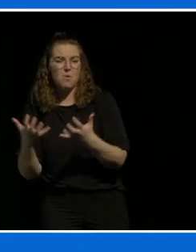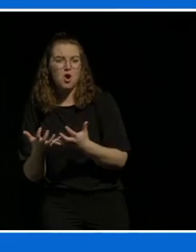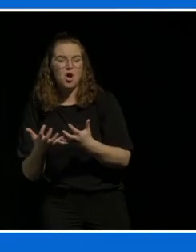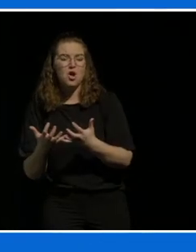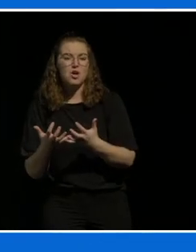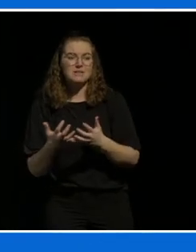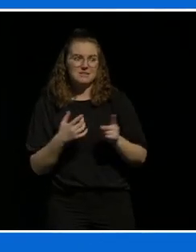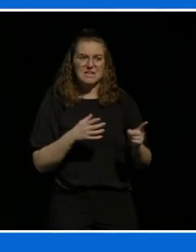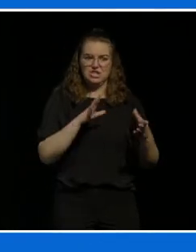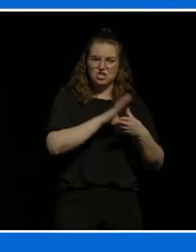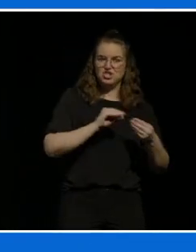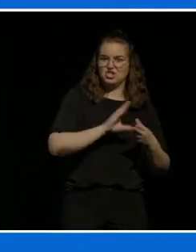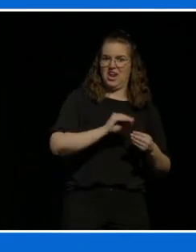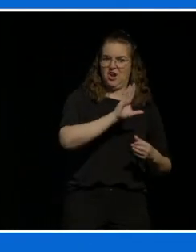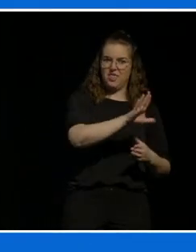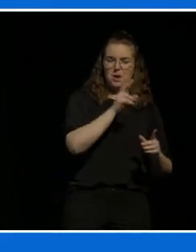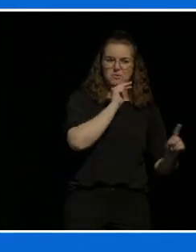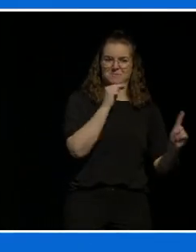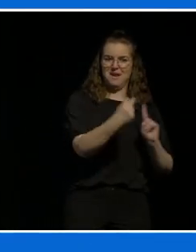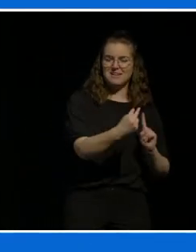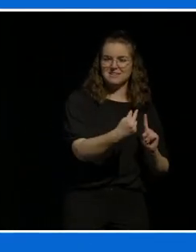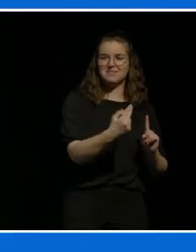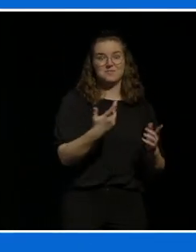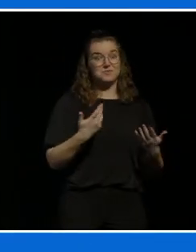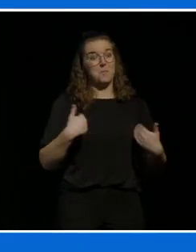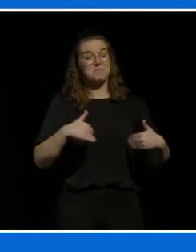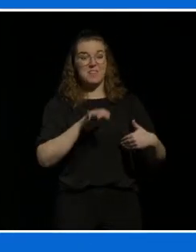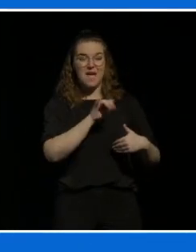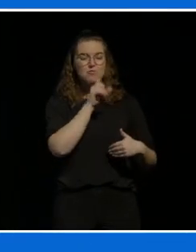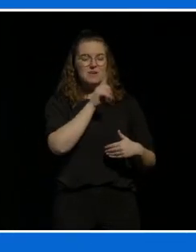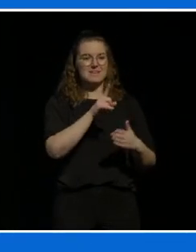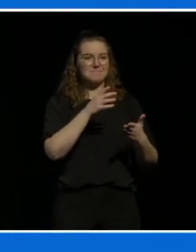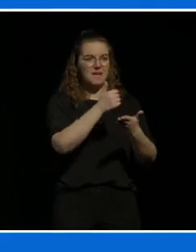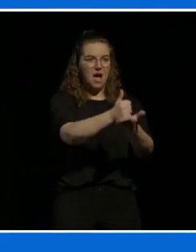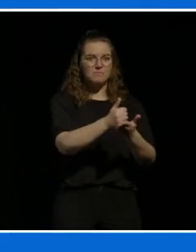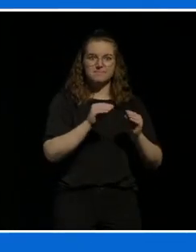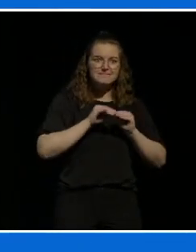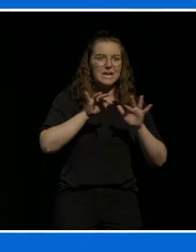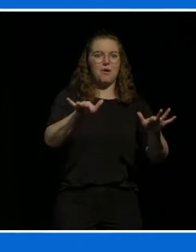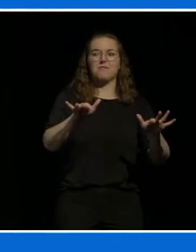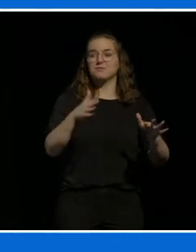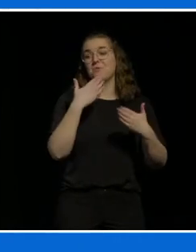I'm still trying to keep up with. So, yes, thank you for asking.